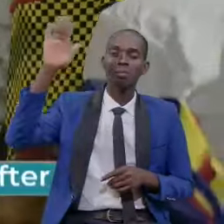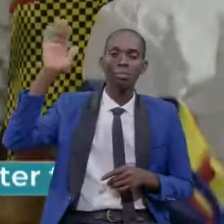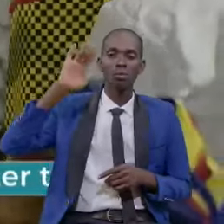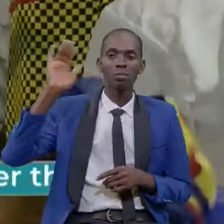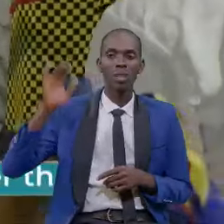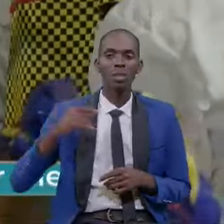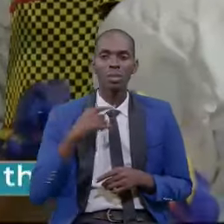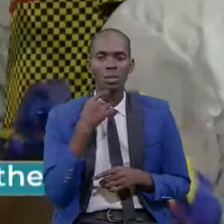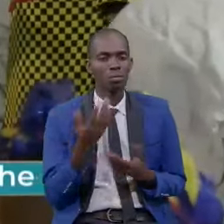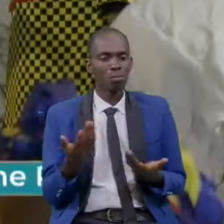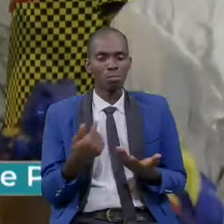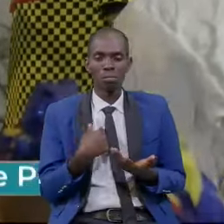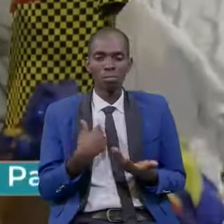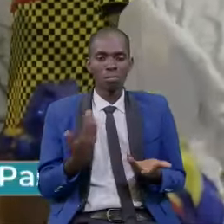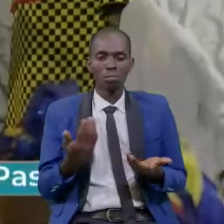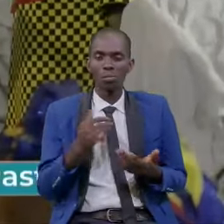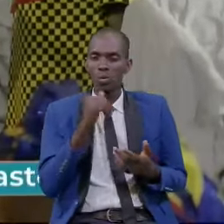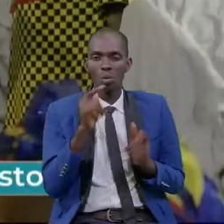to come and attend to you.